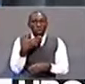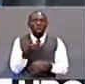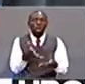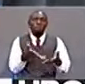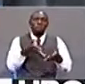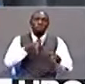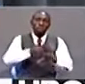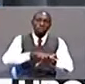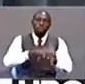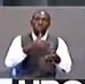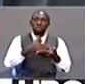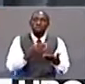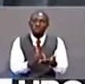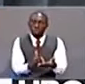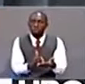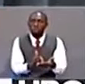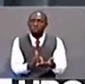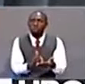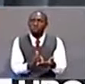multi-sectoral